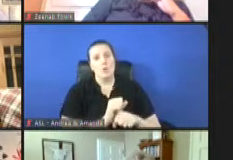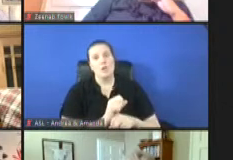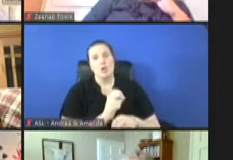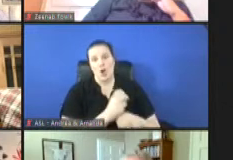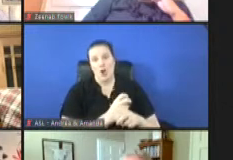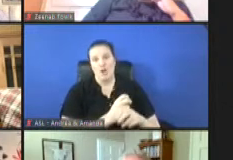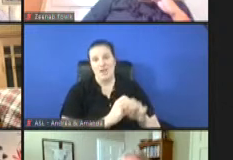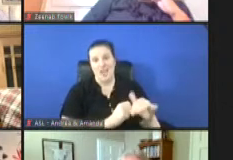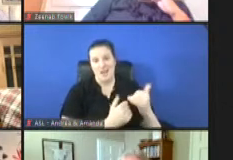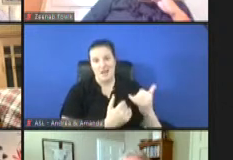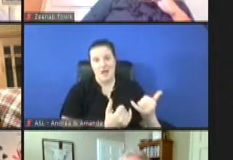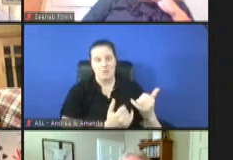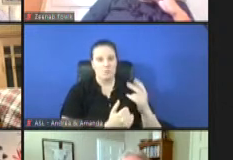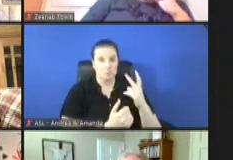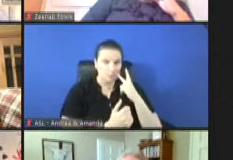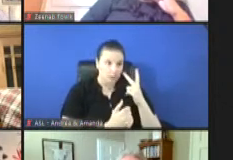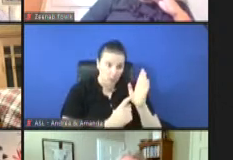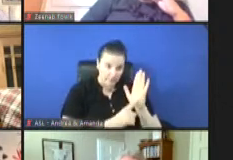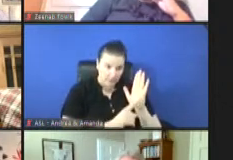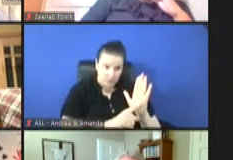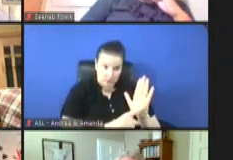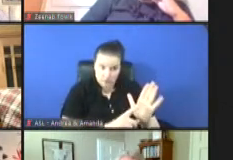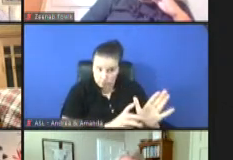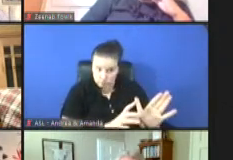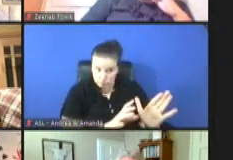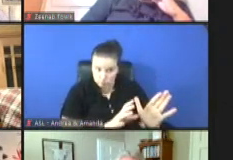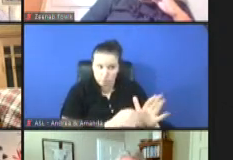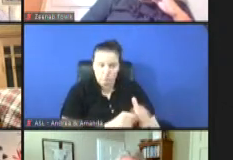that right now. We'll see what the investigation